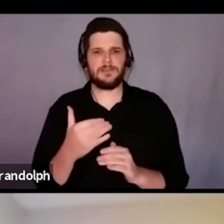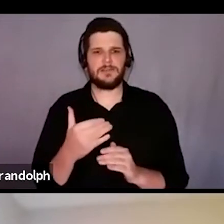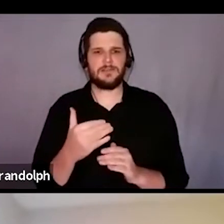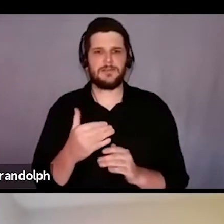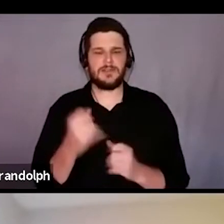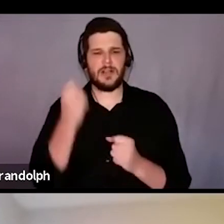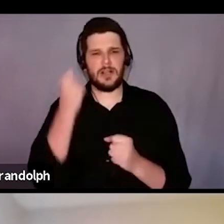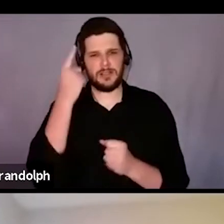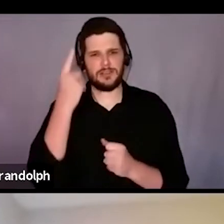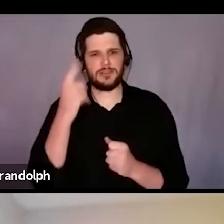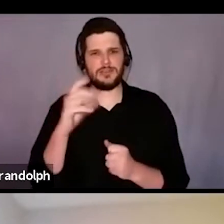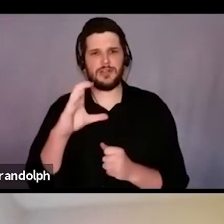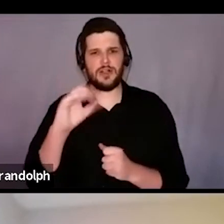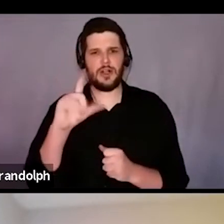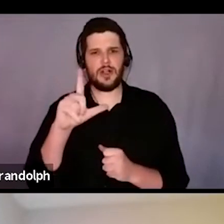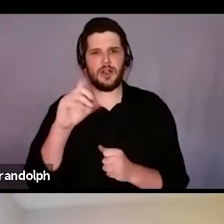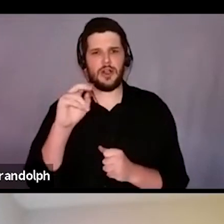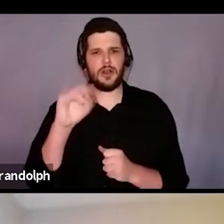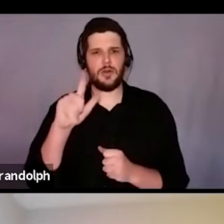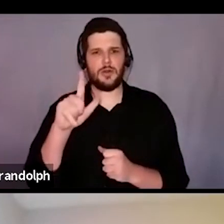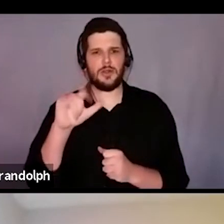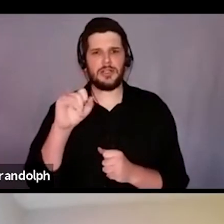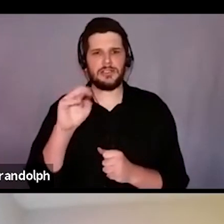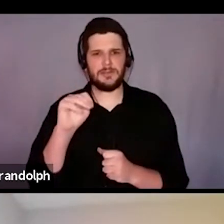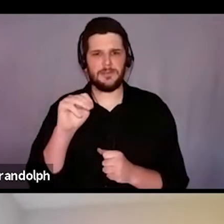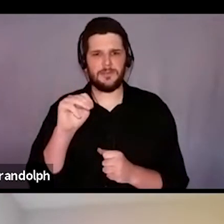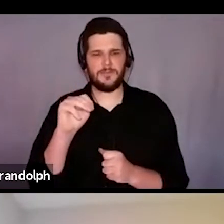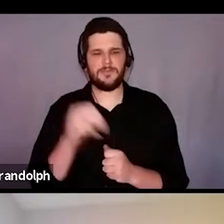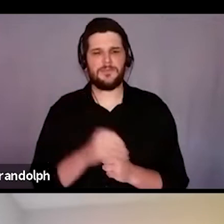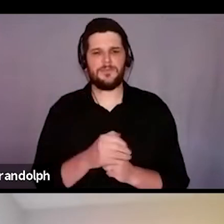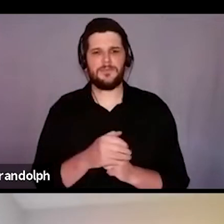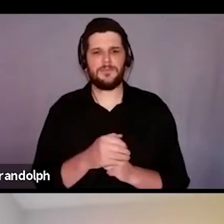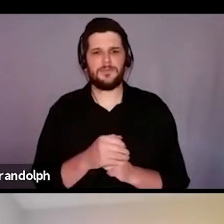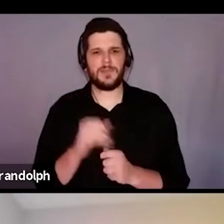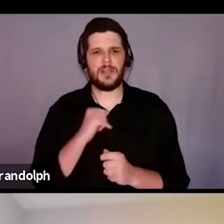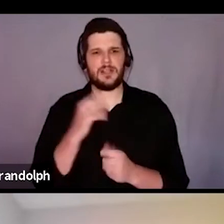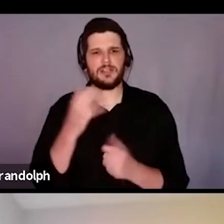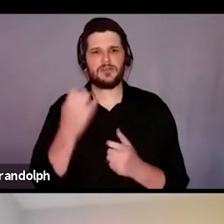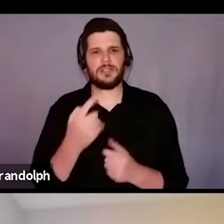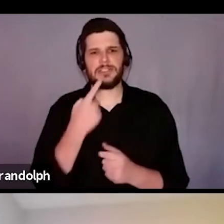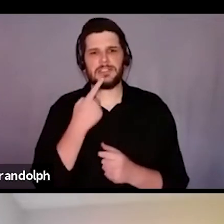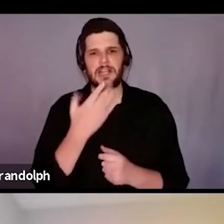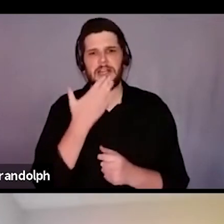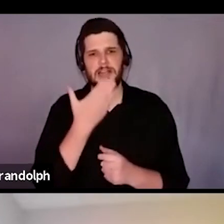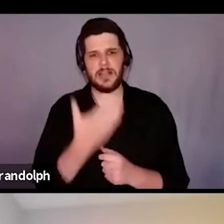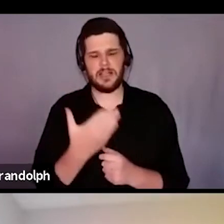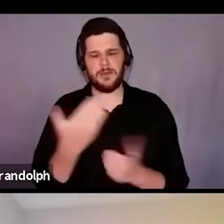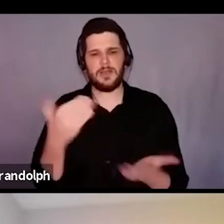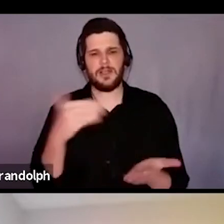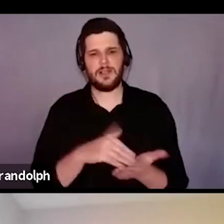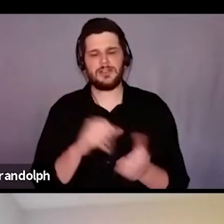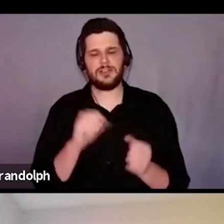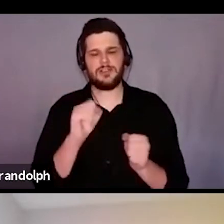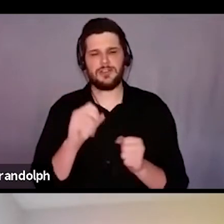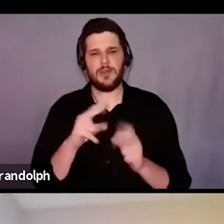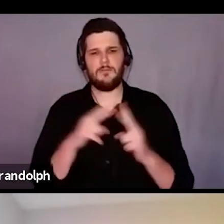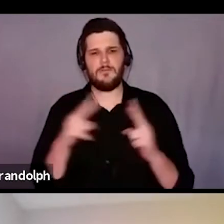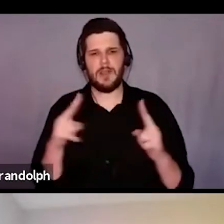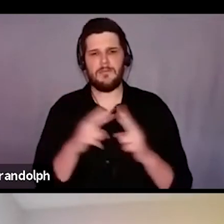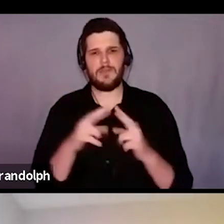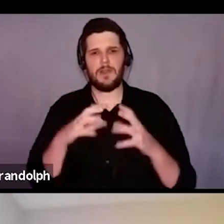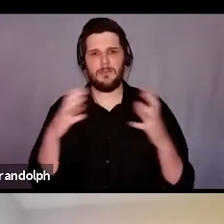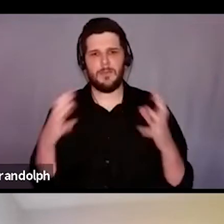I understand colonialism. So I just want to say thank you again so very, very much.